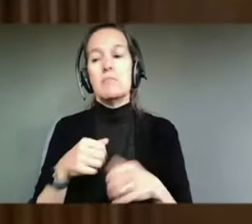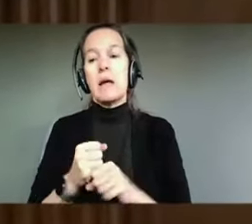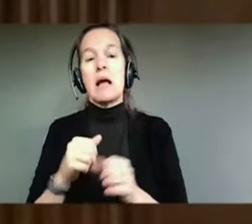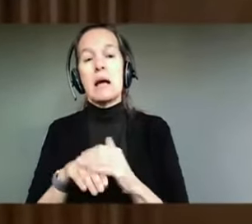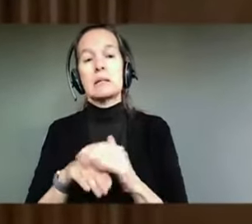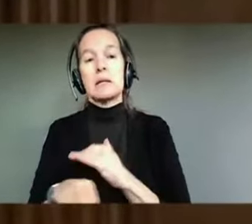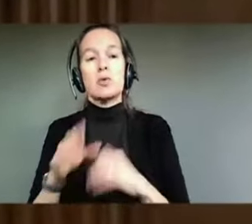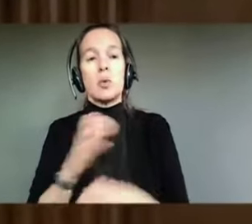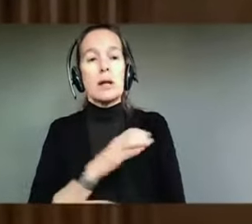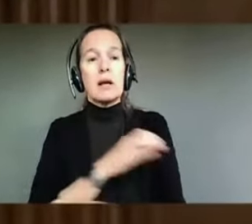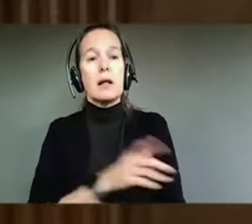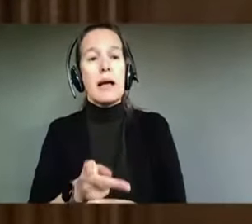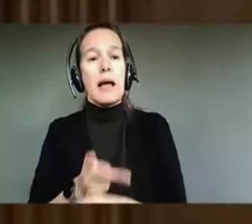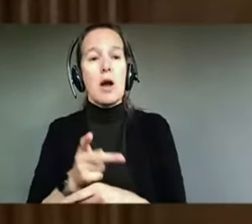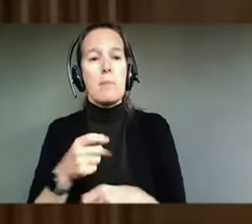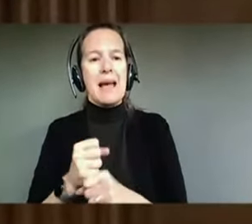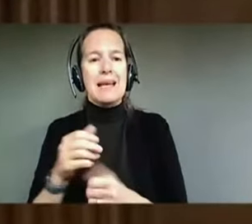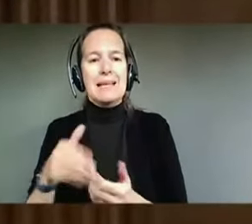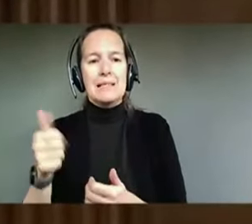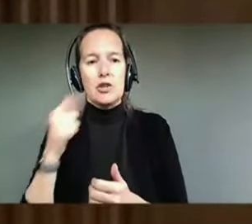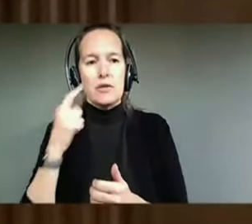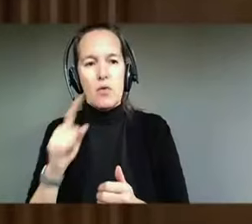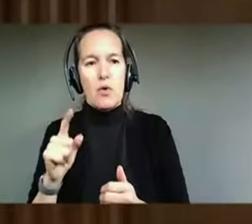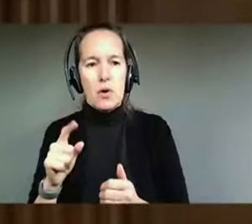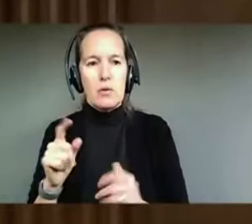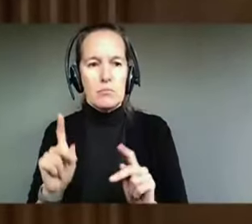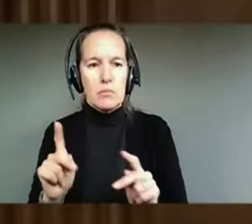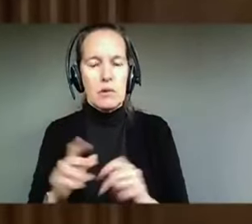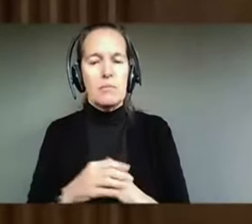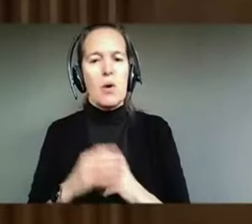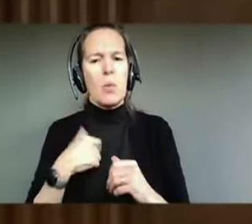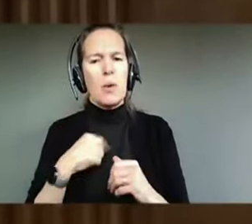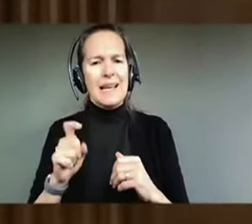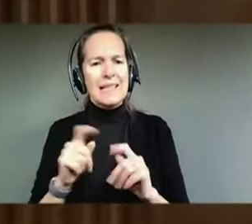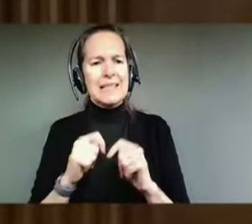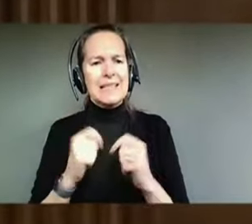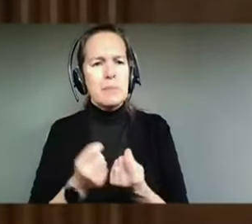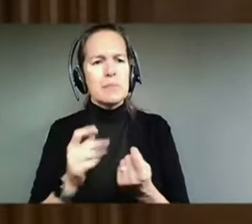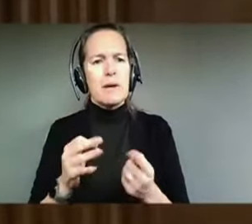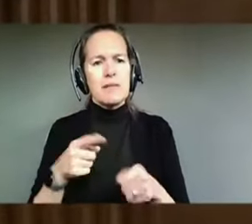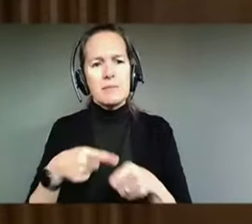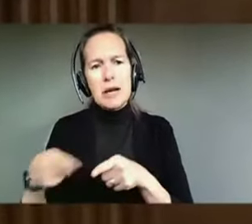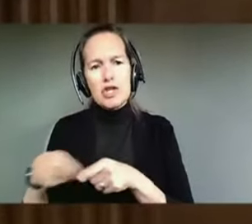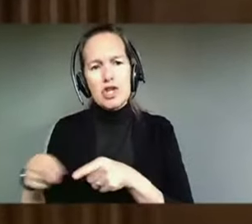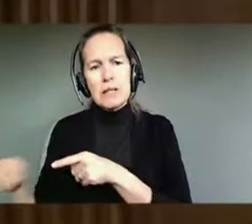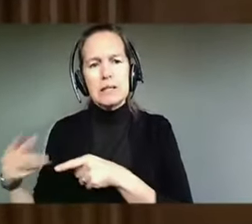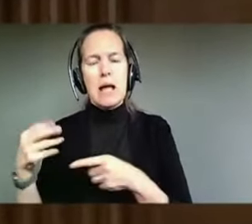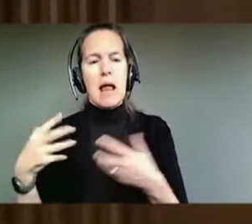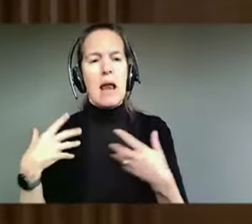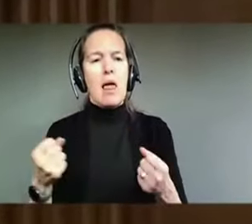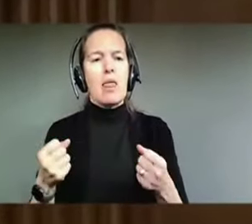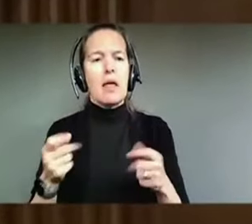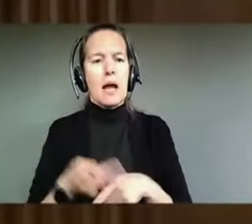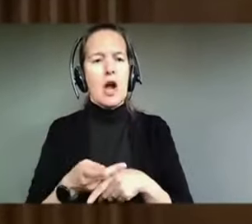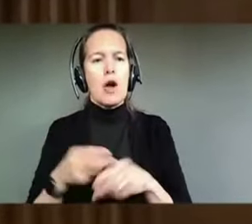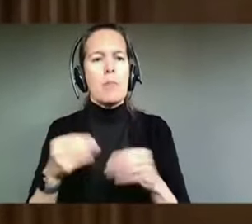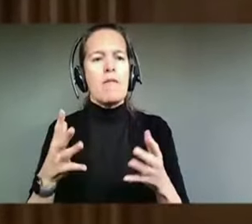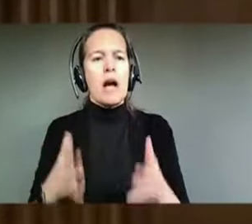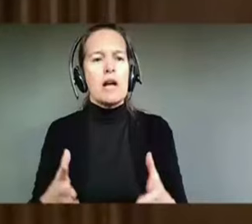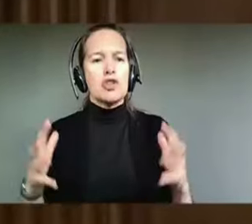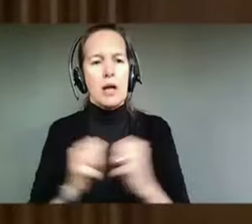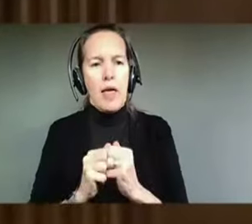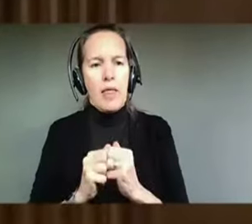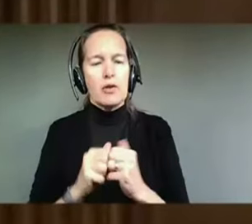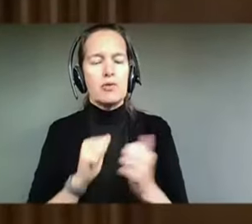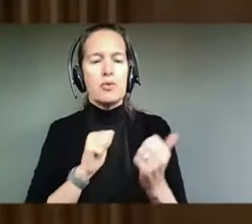patients. We need multidisciplinary clinics with teams of subspecialists and healthcare providers together to address the myriad of